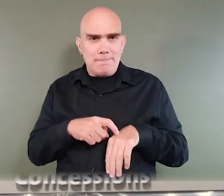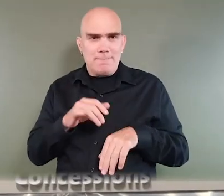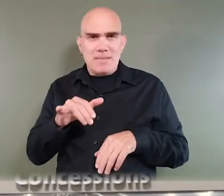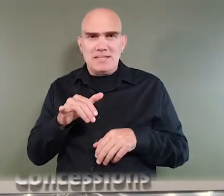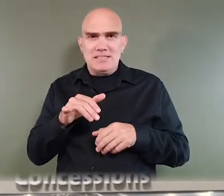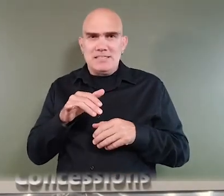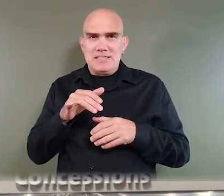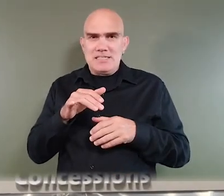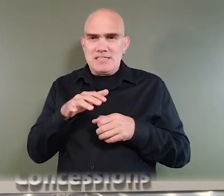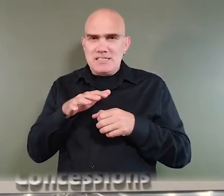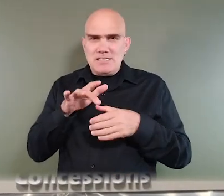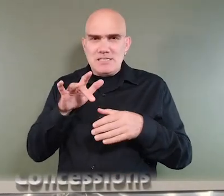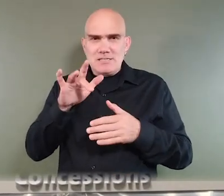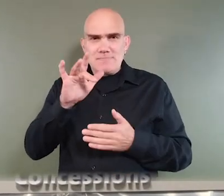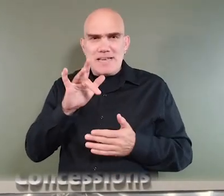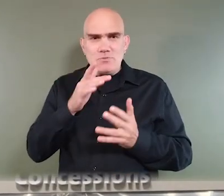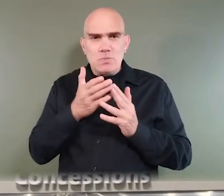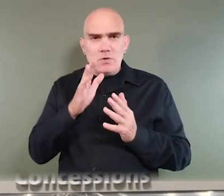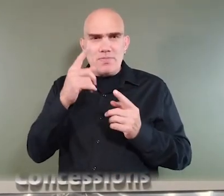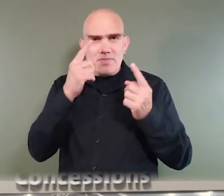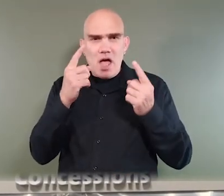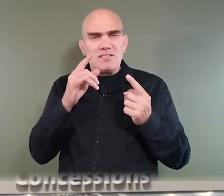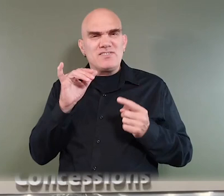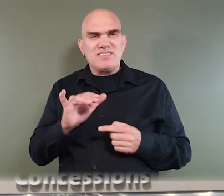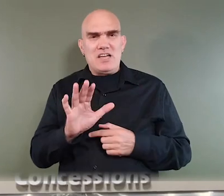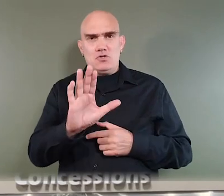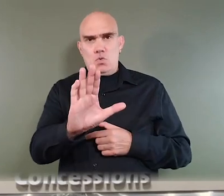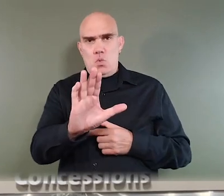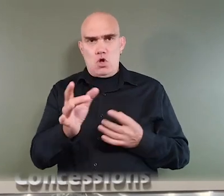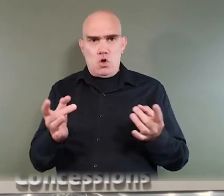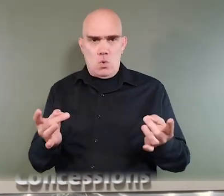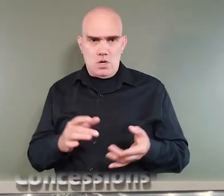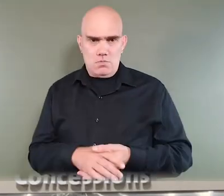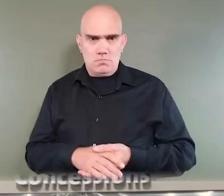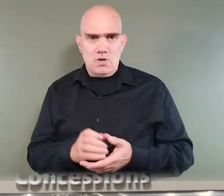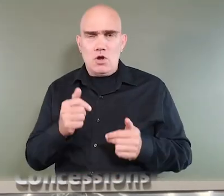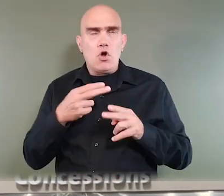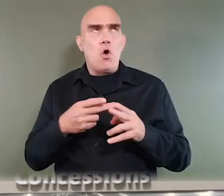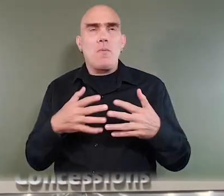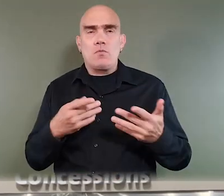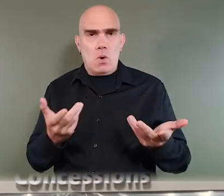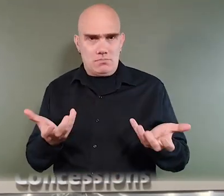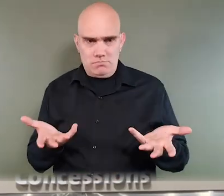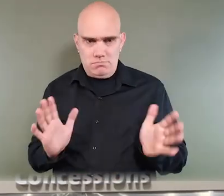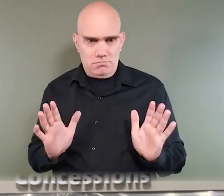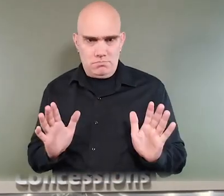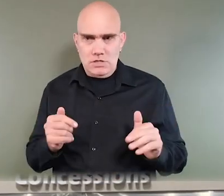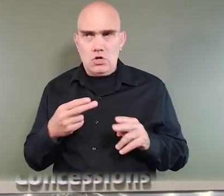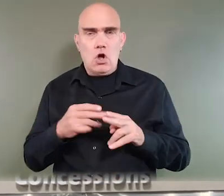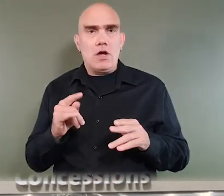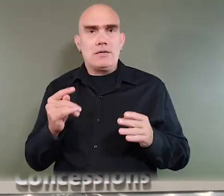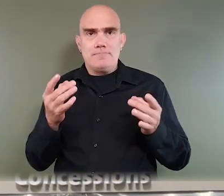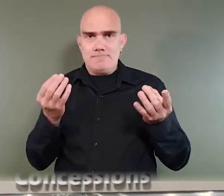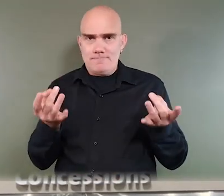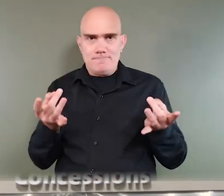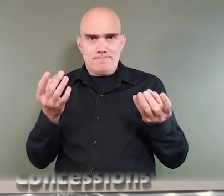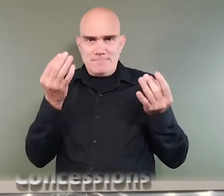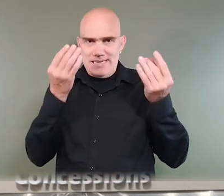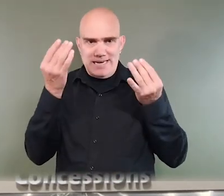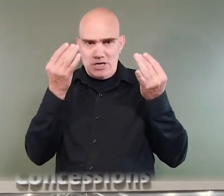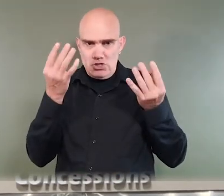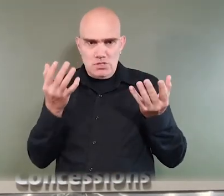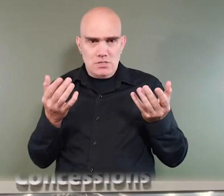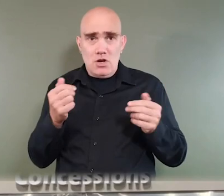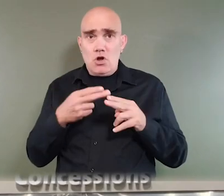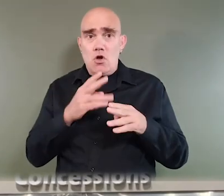the thoughts, that's your yoga. So you can call it whatever you want. You can call it meditation, you can call it quiet time. You can